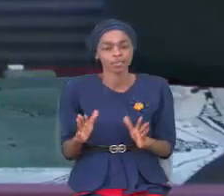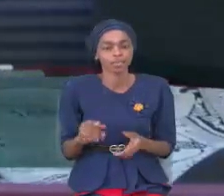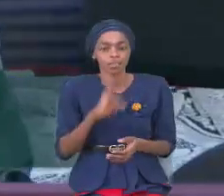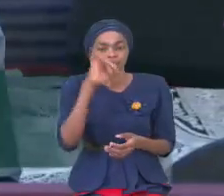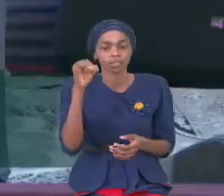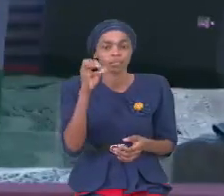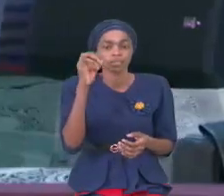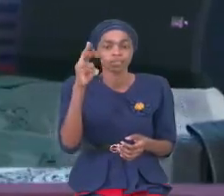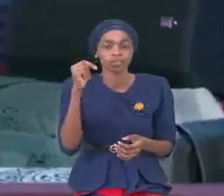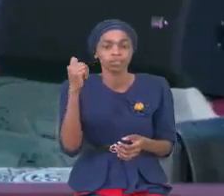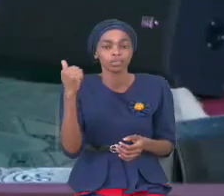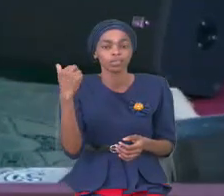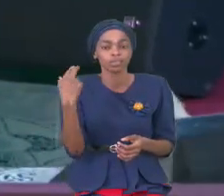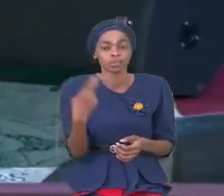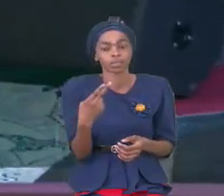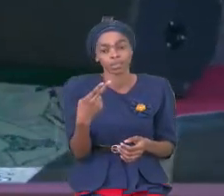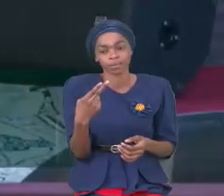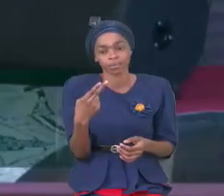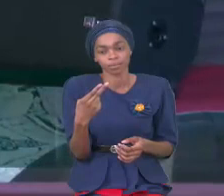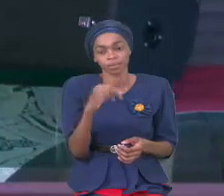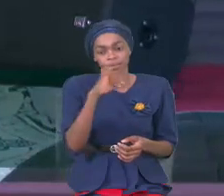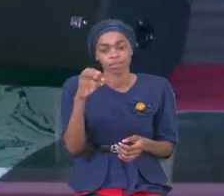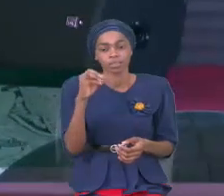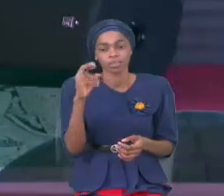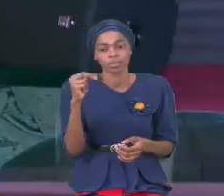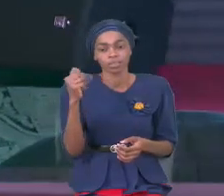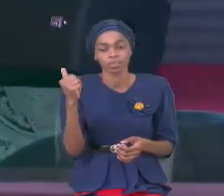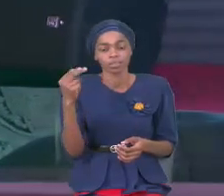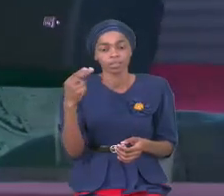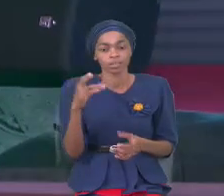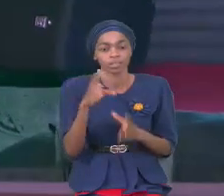from chapter 2, verse 9. But